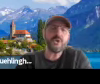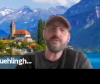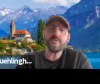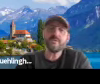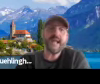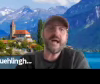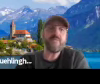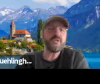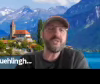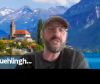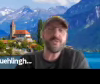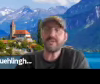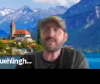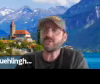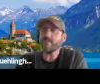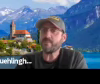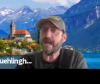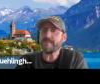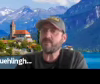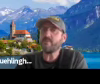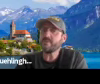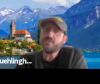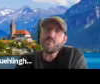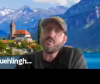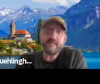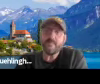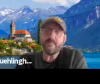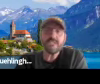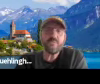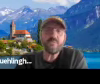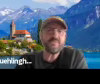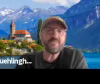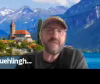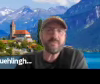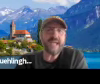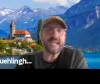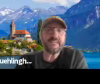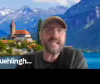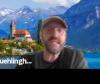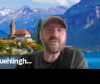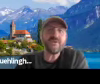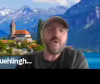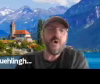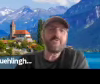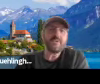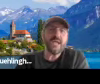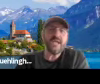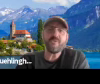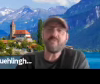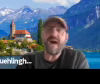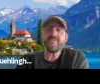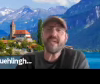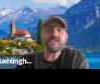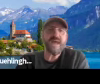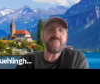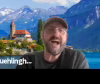gratitude journal that I want you to, I just talked about it, what we do with that. I basically want you to reflect back at the end of the